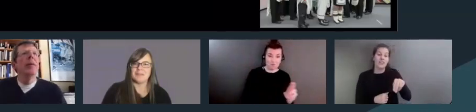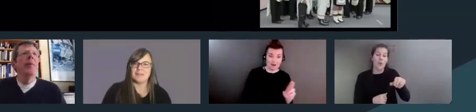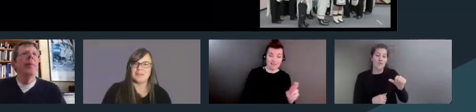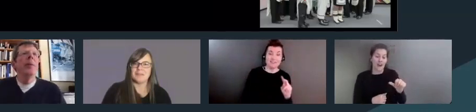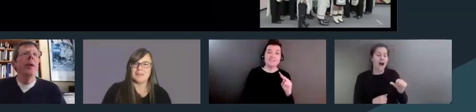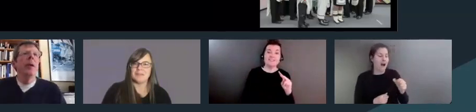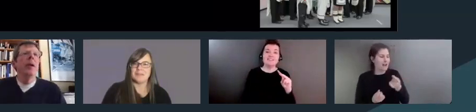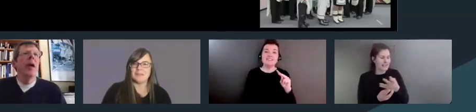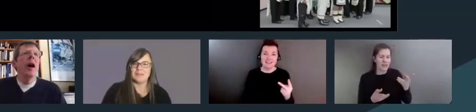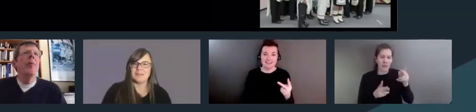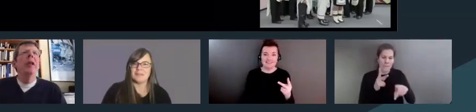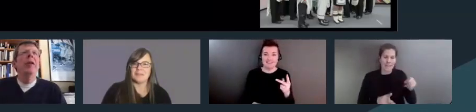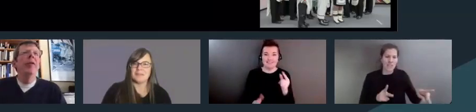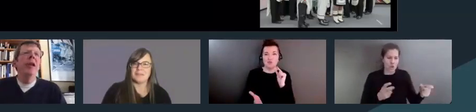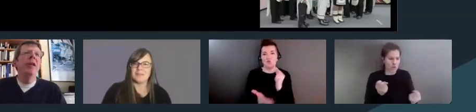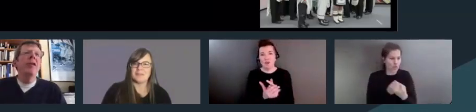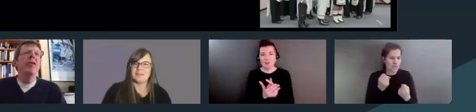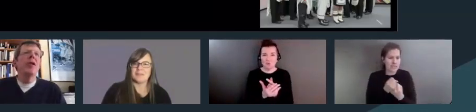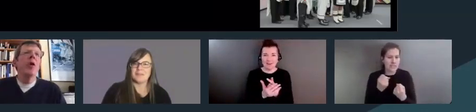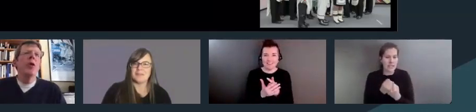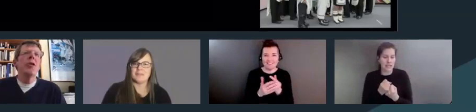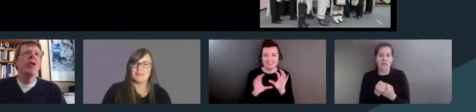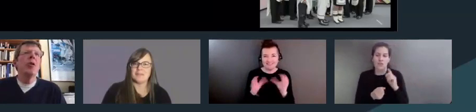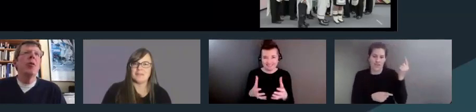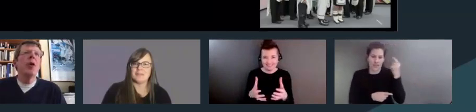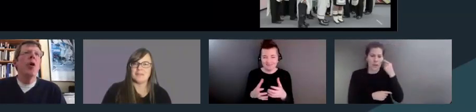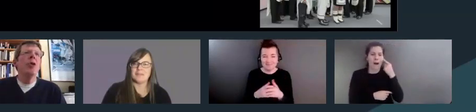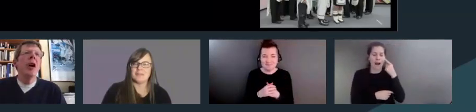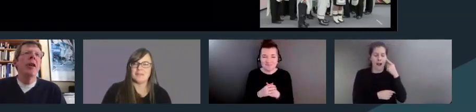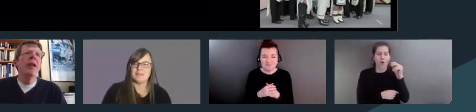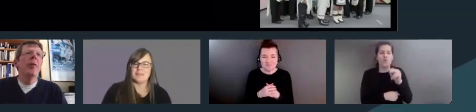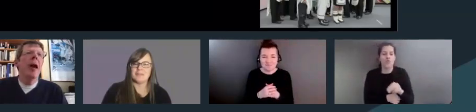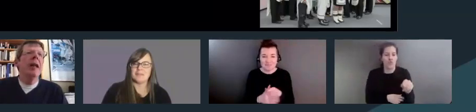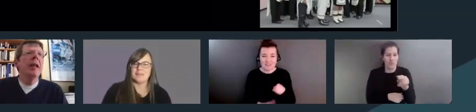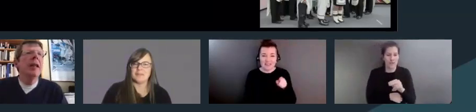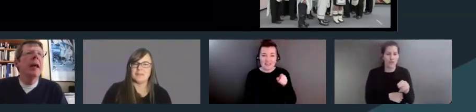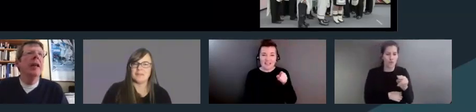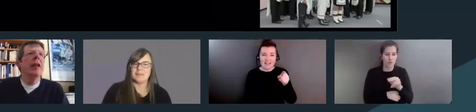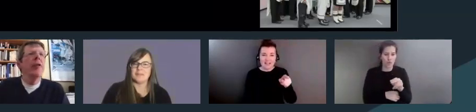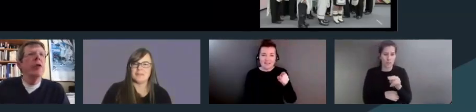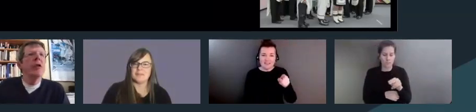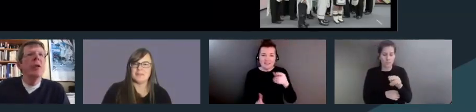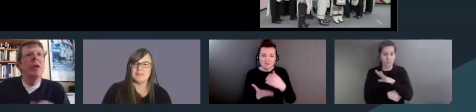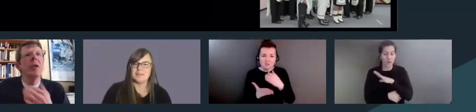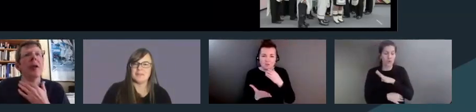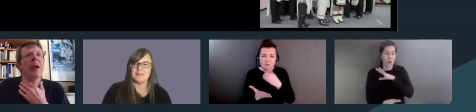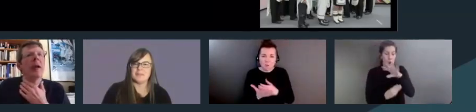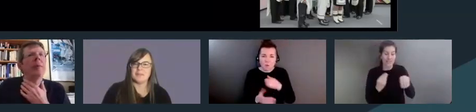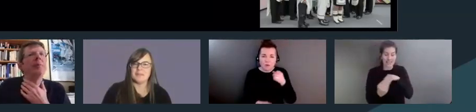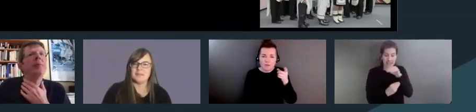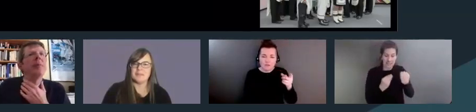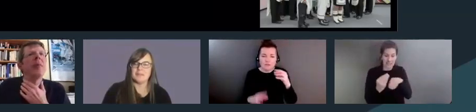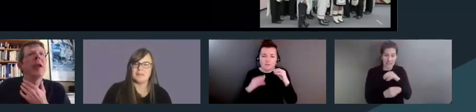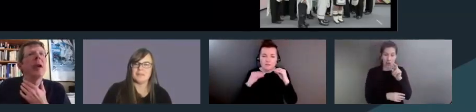class. I believe, Ian, this is the course that you co-taught in Rankin Inlet in the first